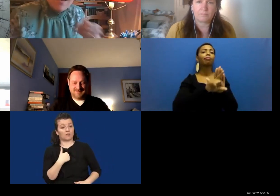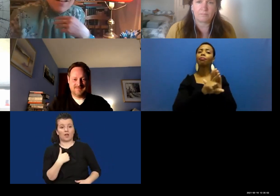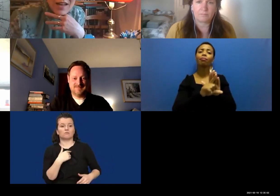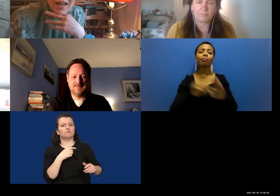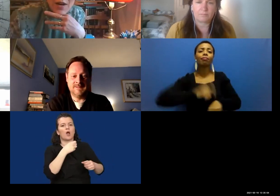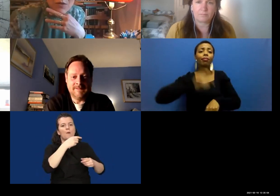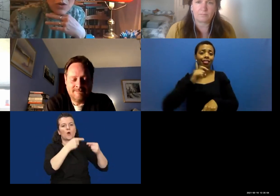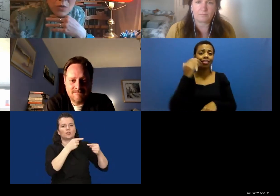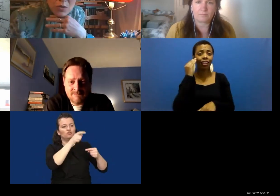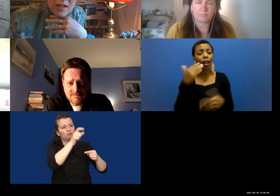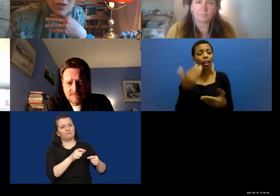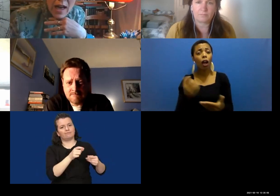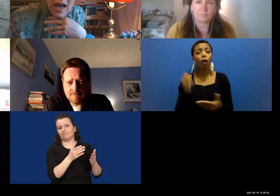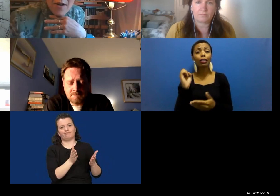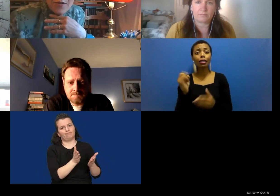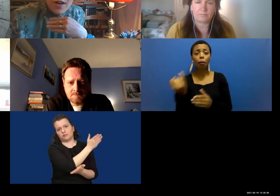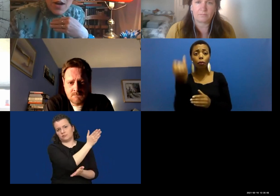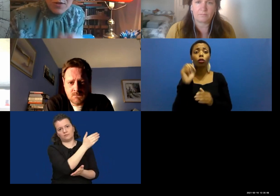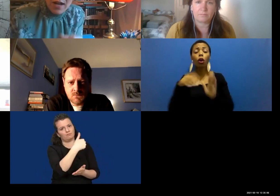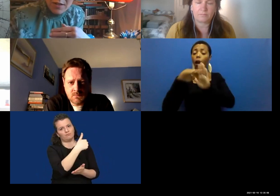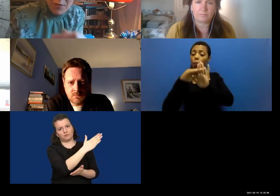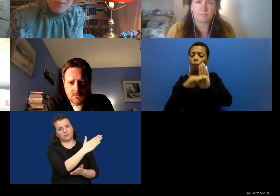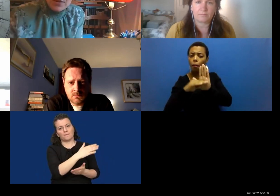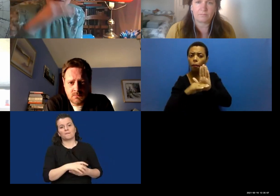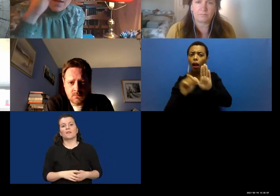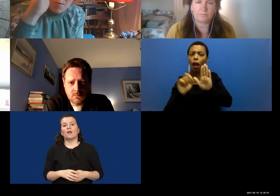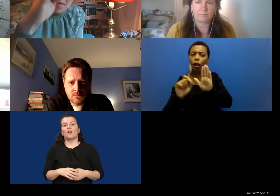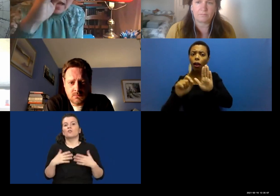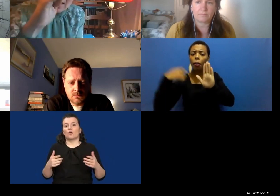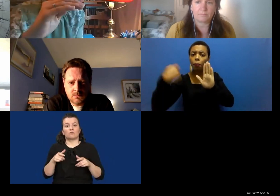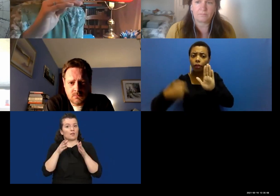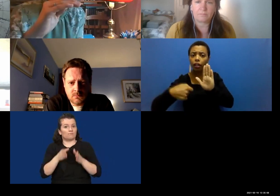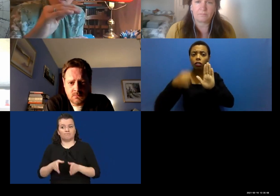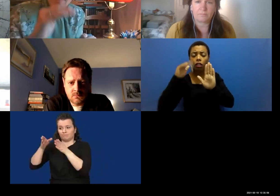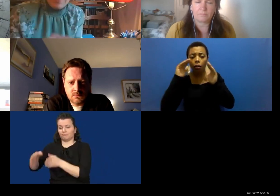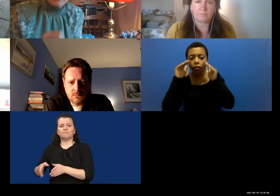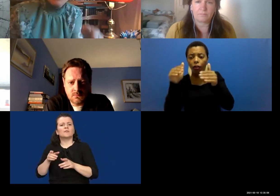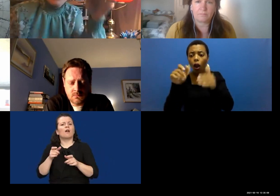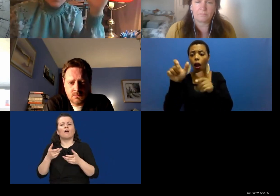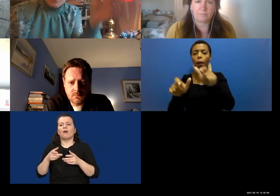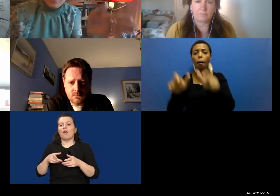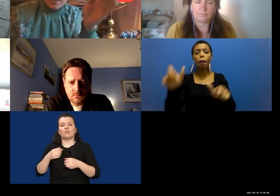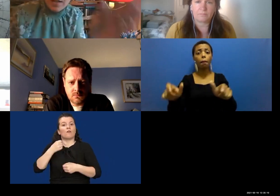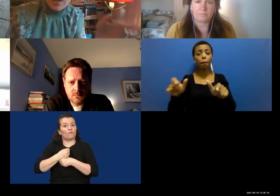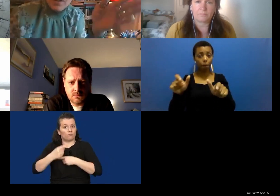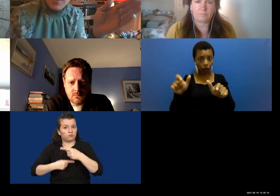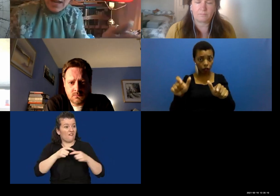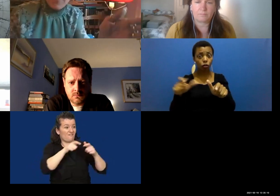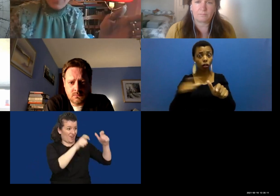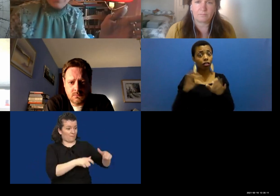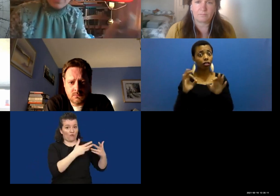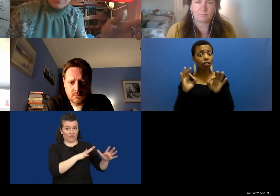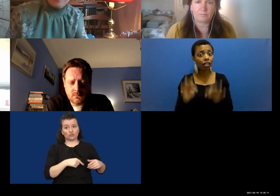there, you need to have objective people making sure that the decision